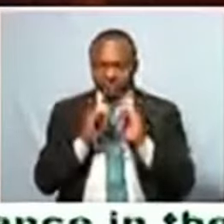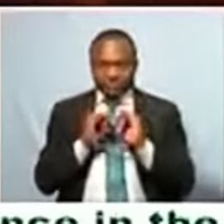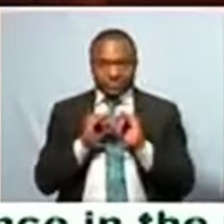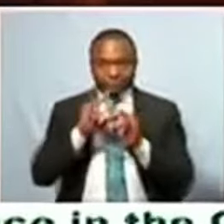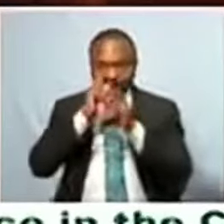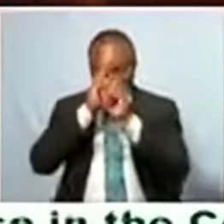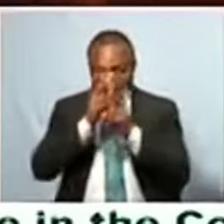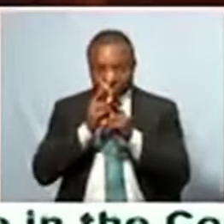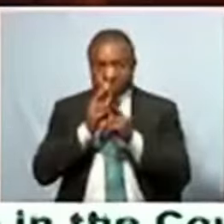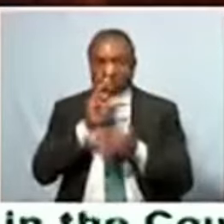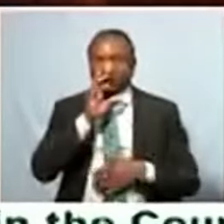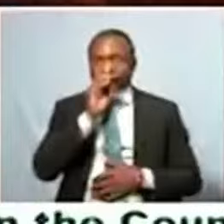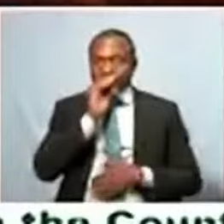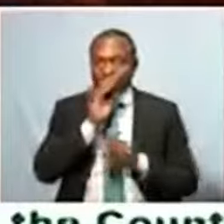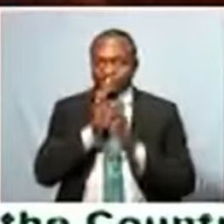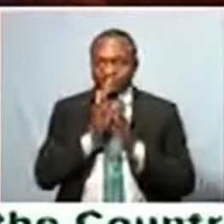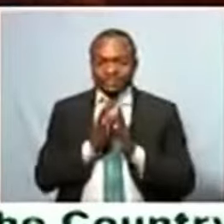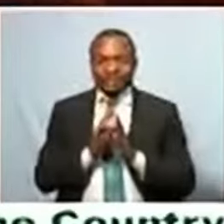Honorable Madam Speaker,